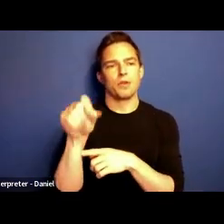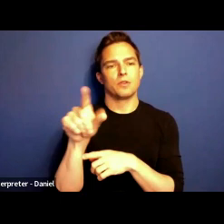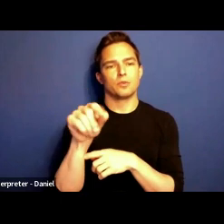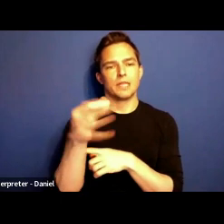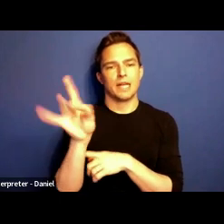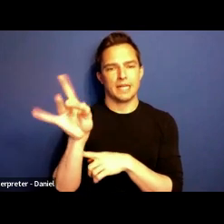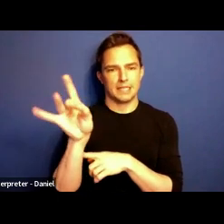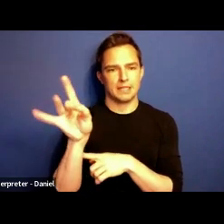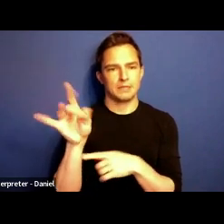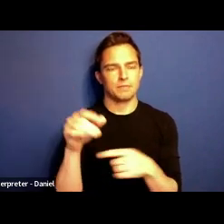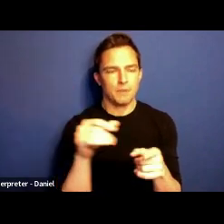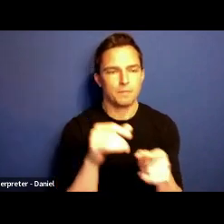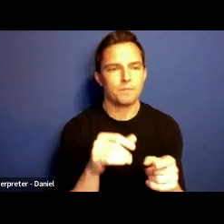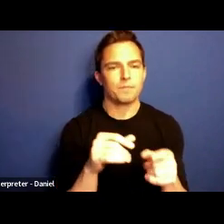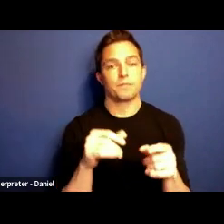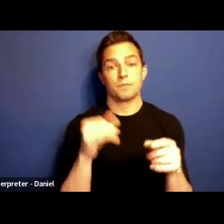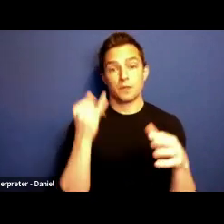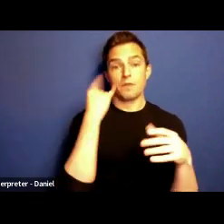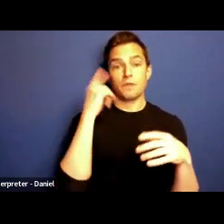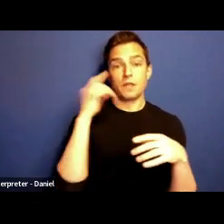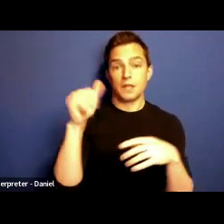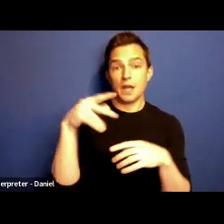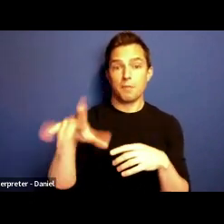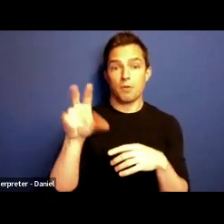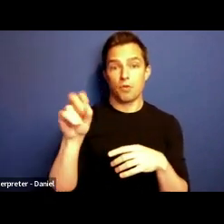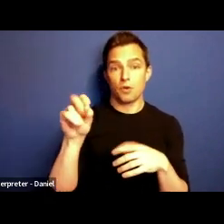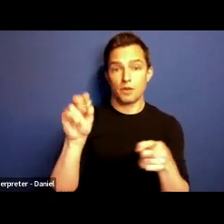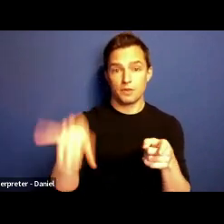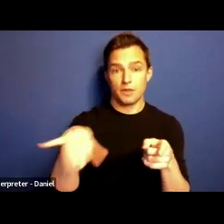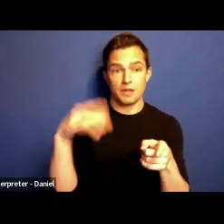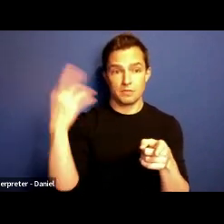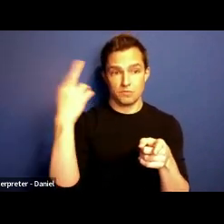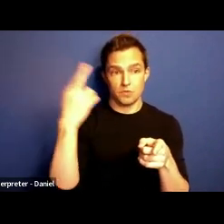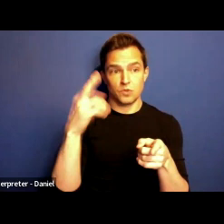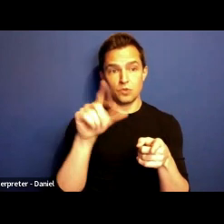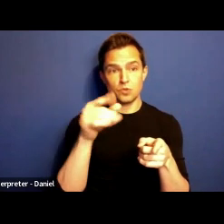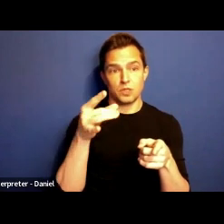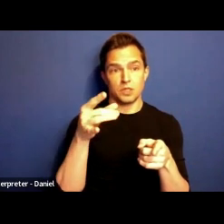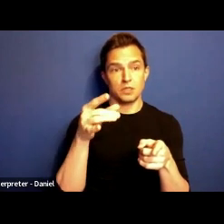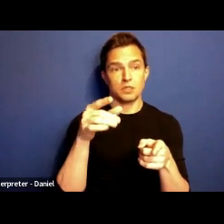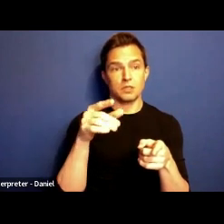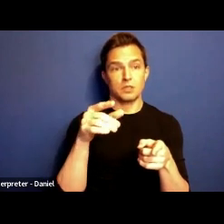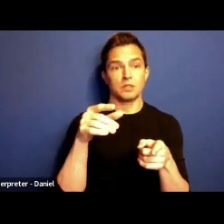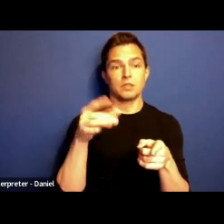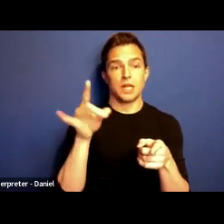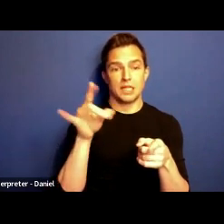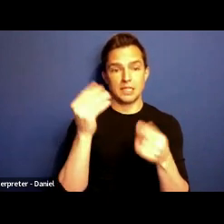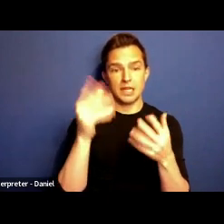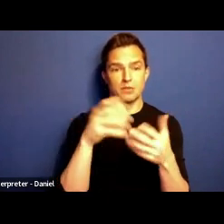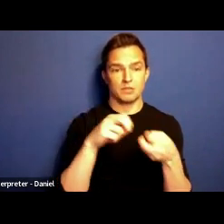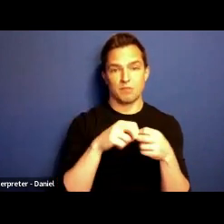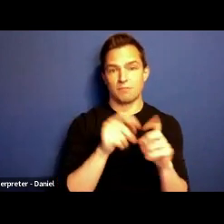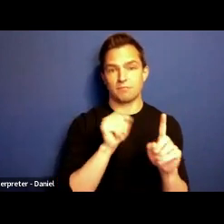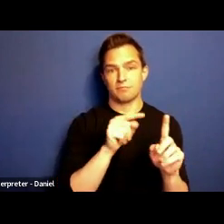2018. And if you think April 30th, that's why the 2020 data I think was problematic, because that was right in